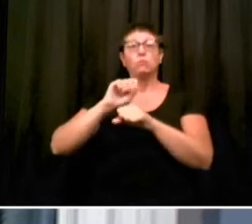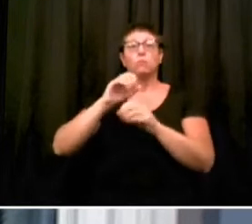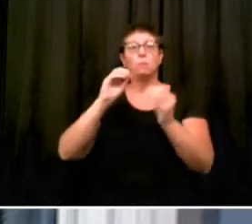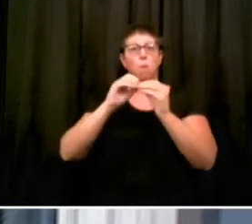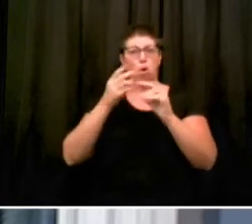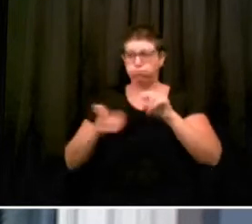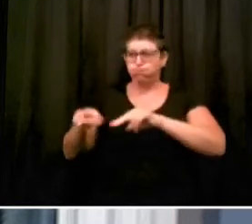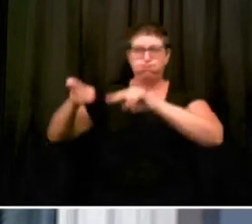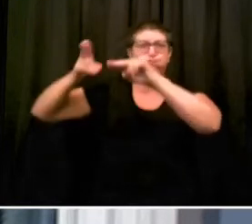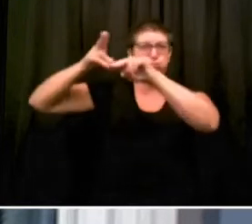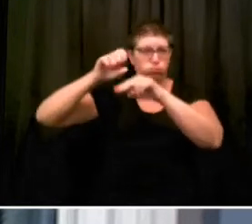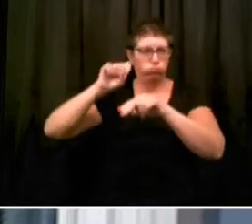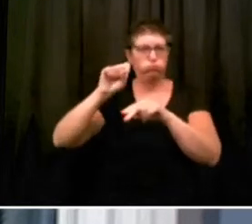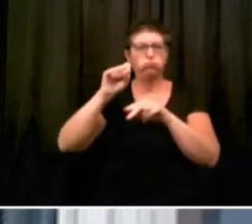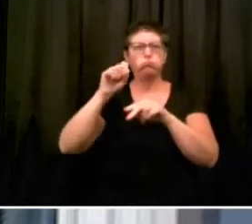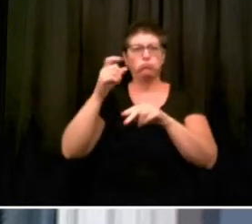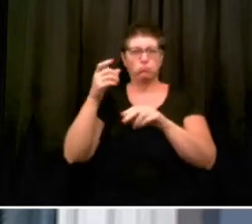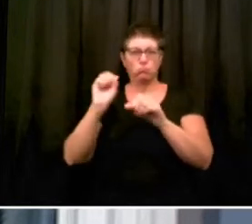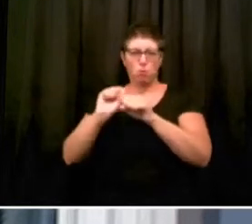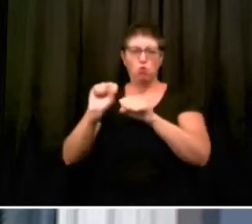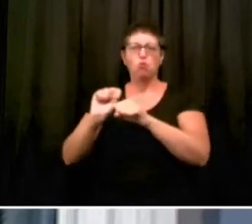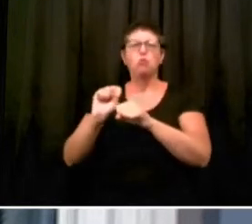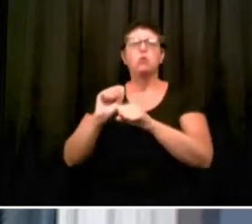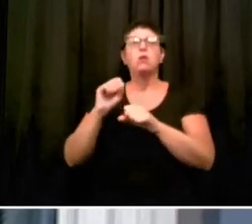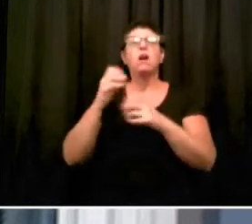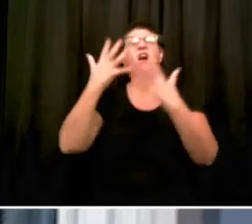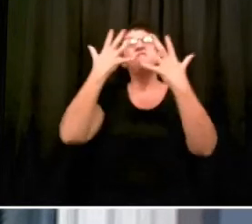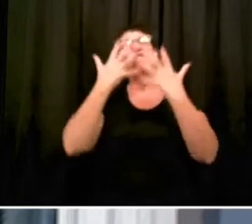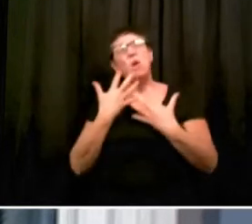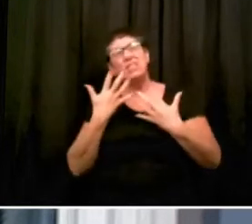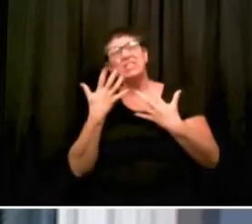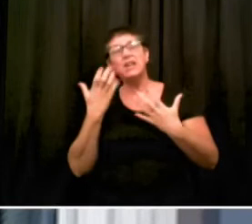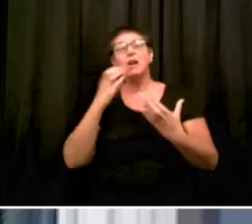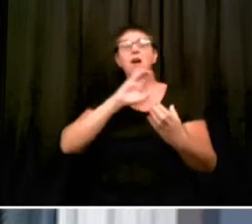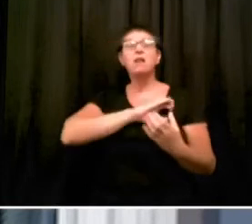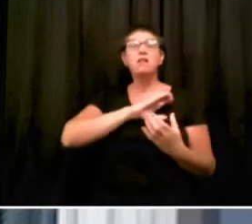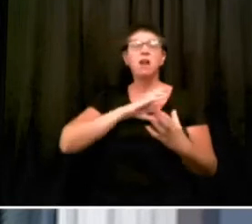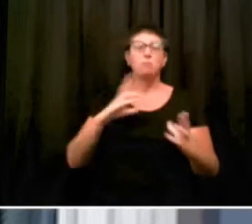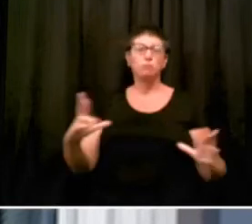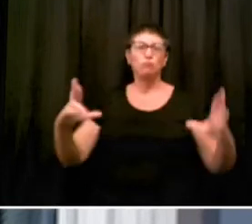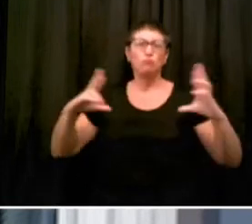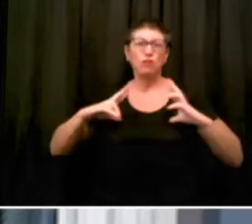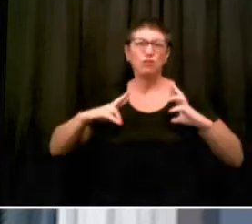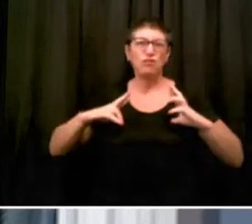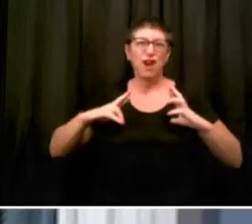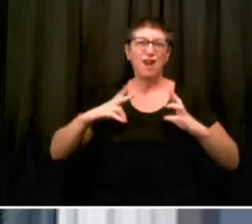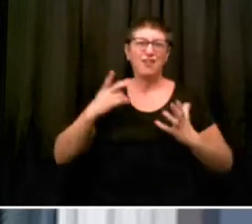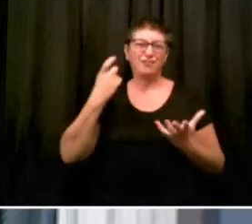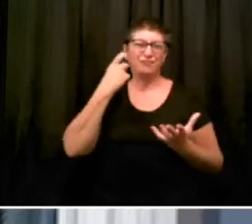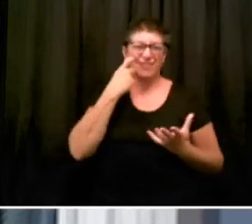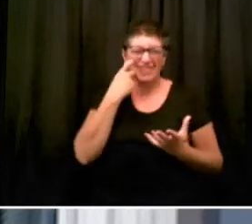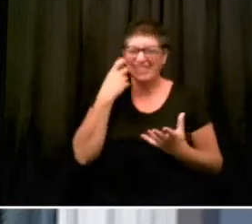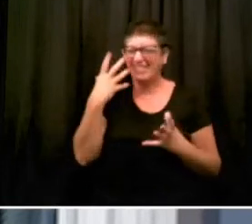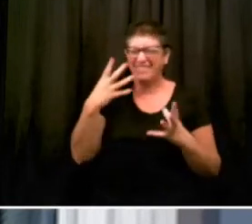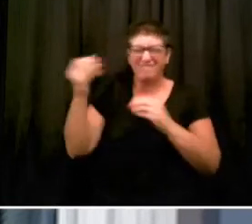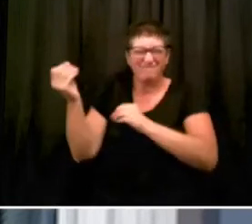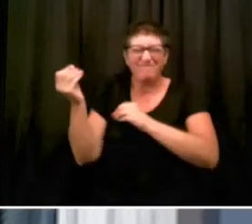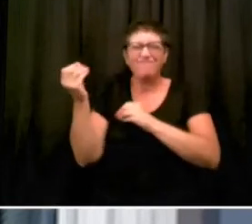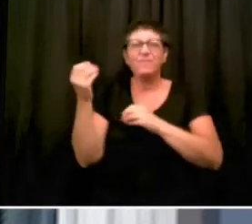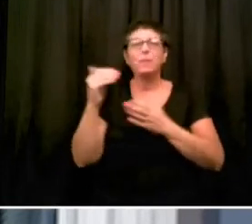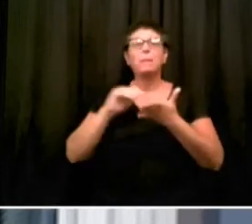officers retiring and other cuts. But I think the mayor mentioned it. I mean, I see on a daily